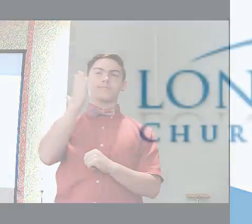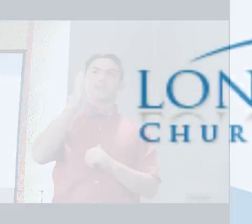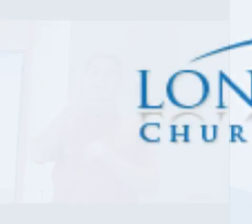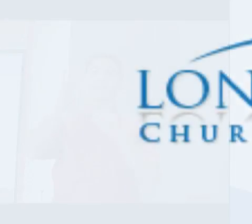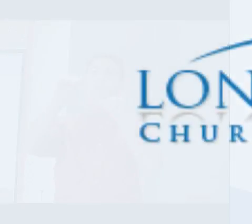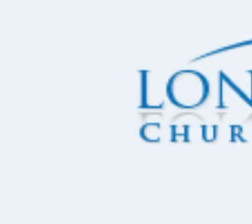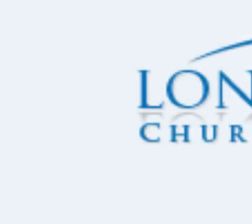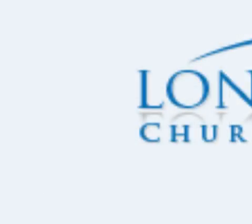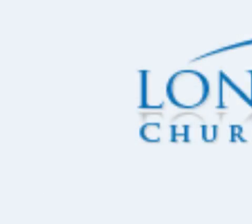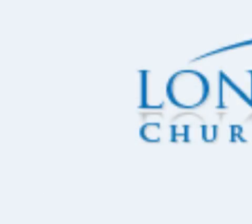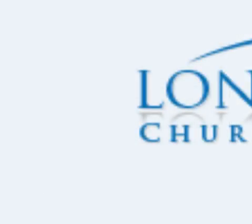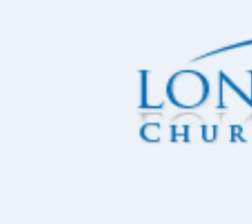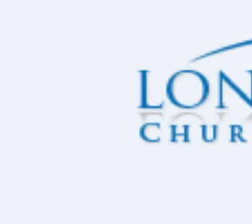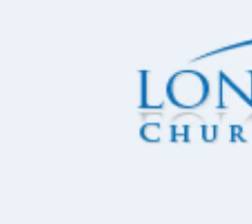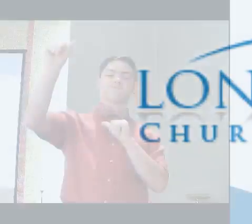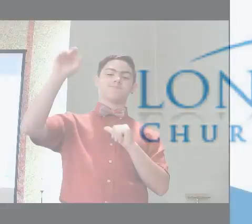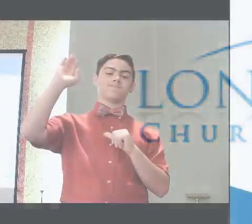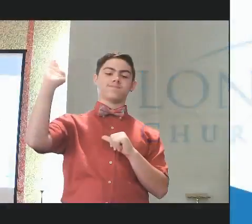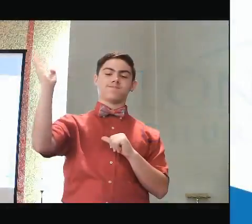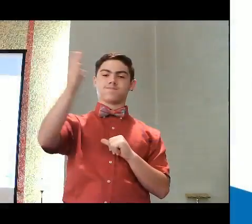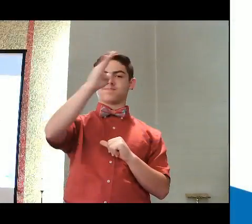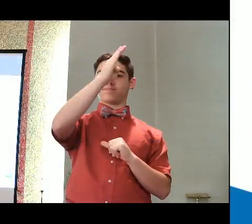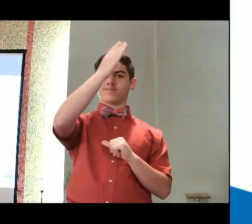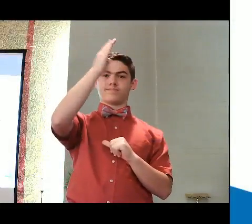the sun. Way